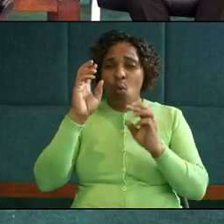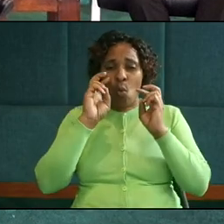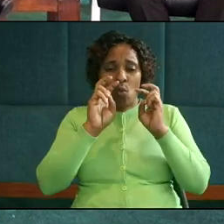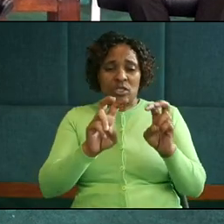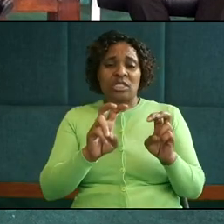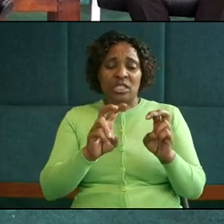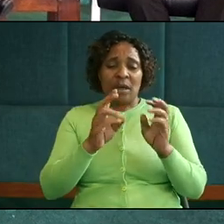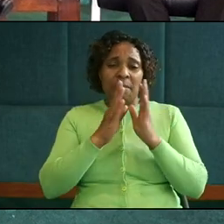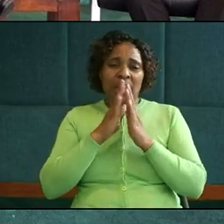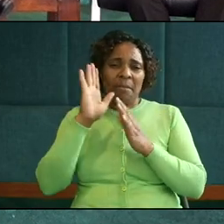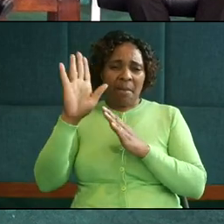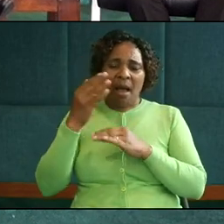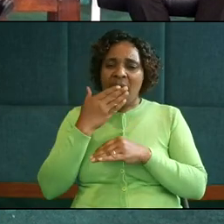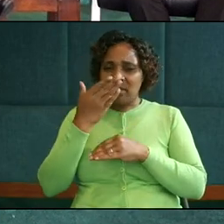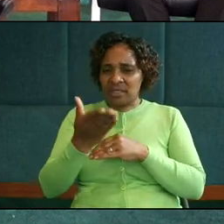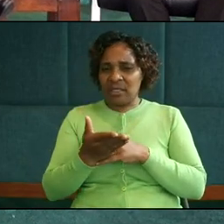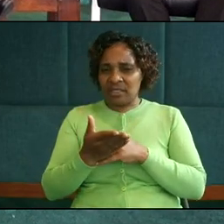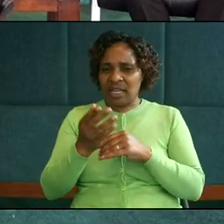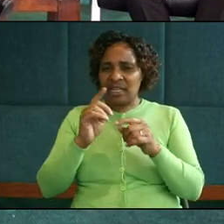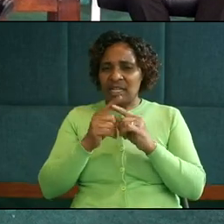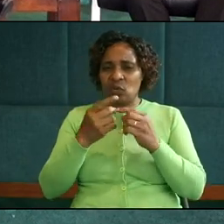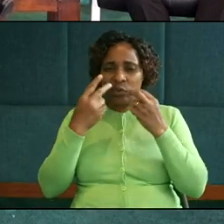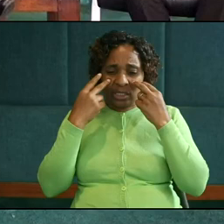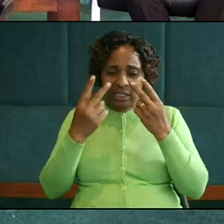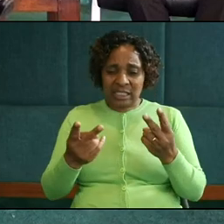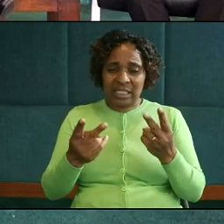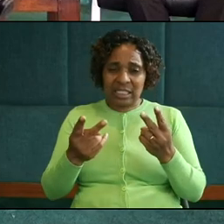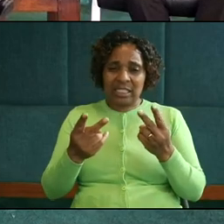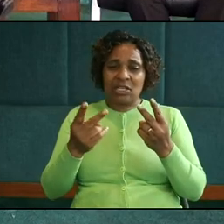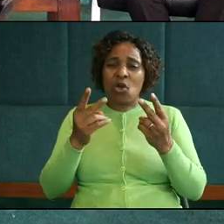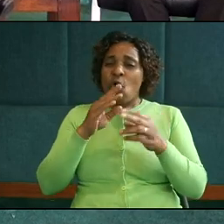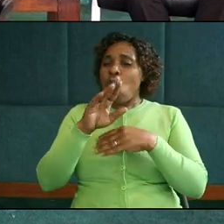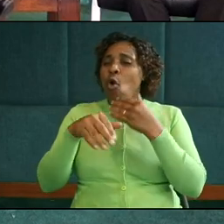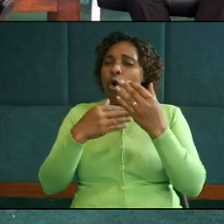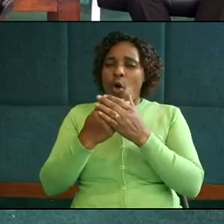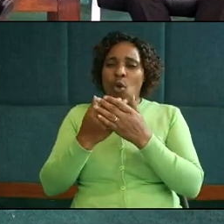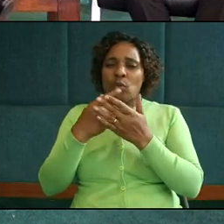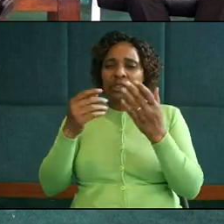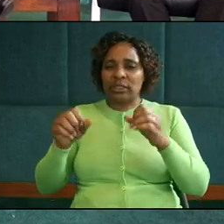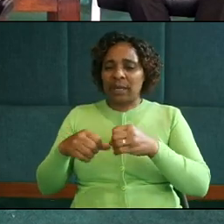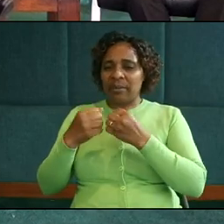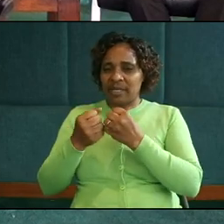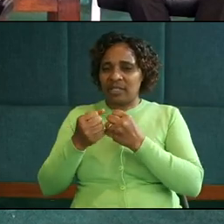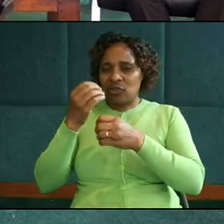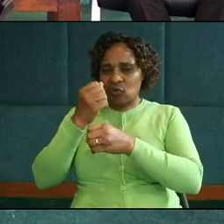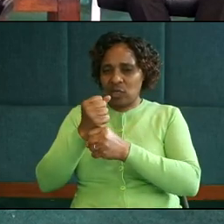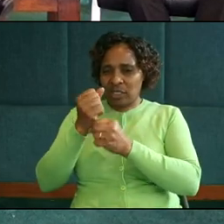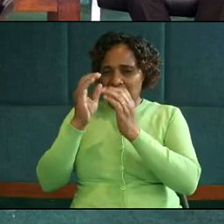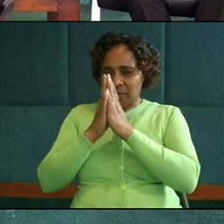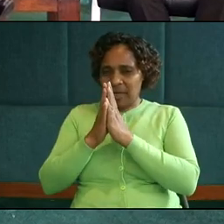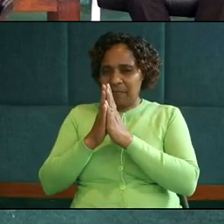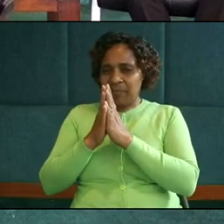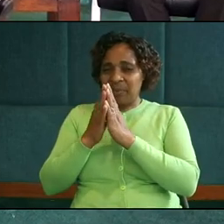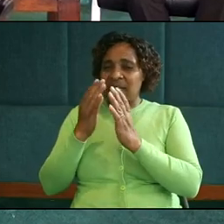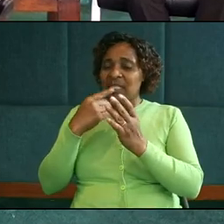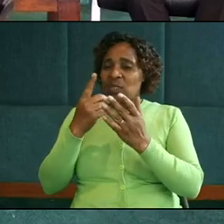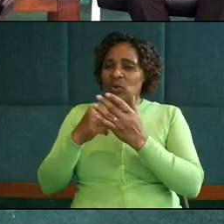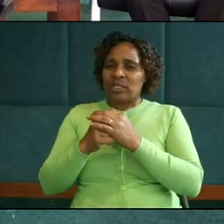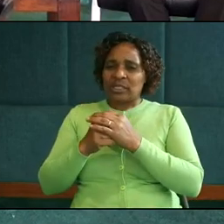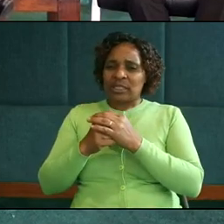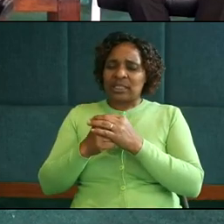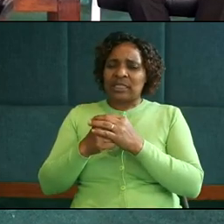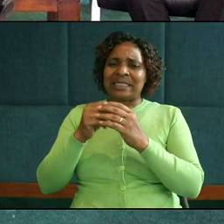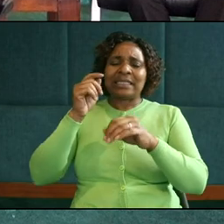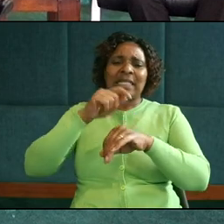been answered," you know. And we can see now the results. Just after that prayer, you know, he says that in the course of time,